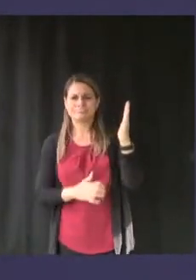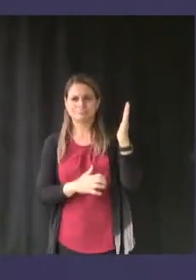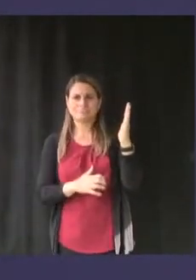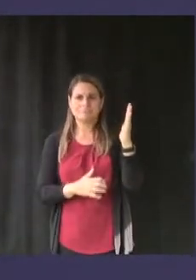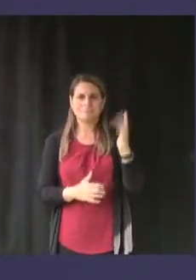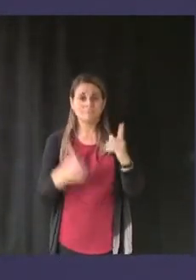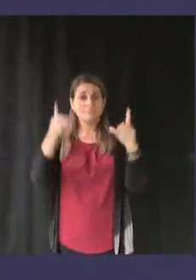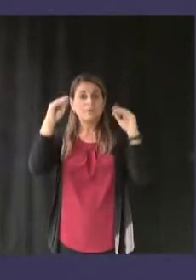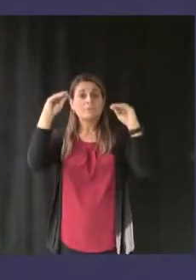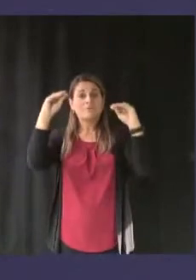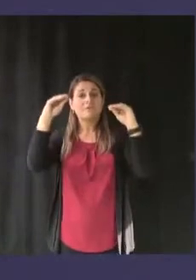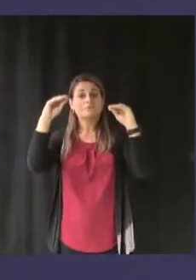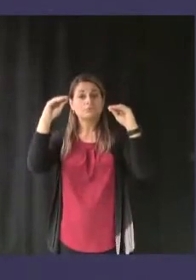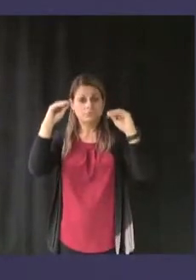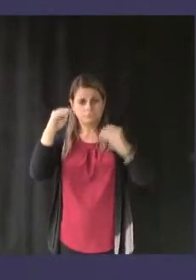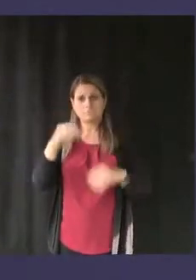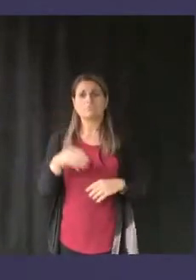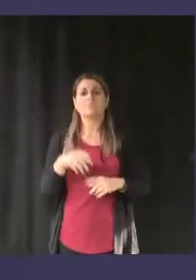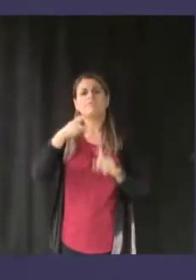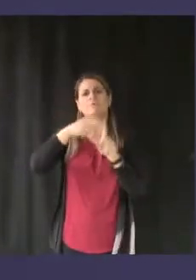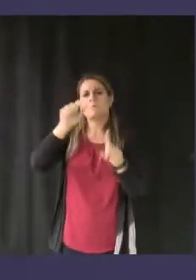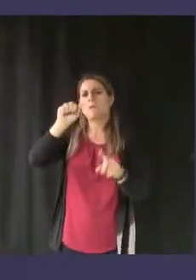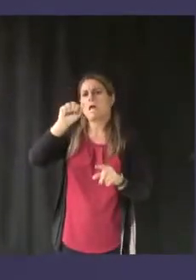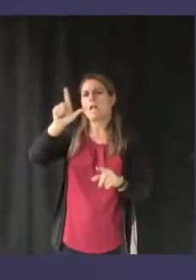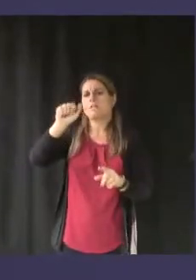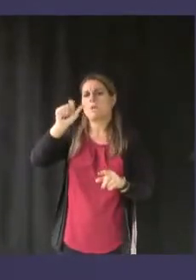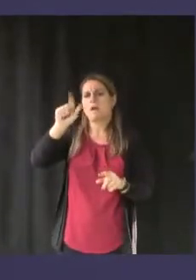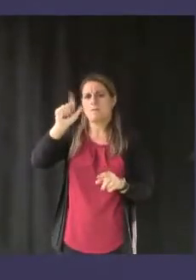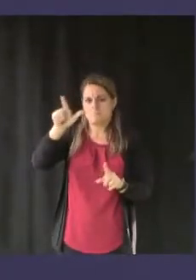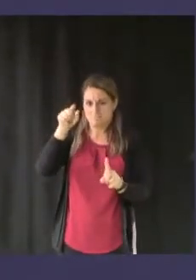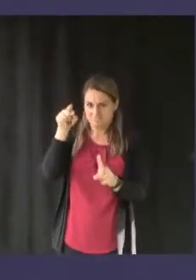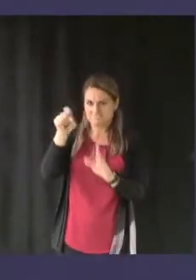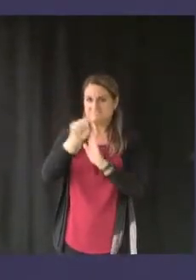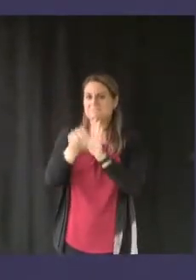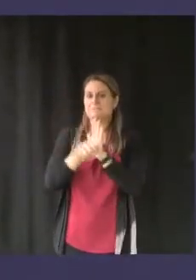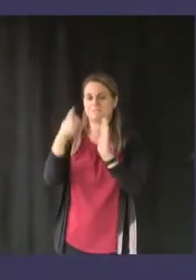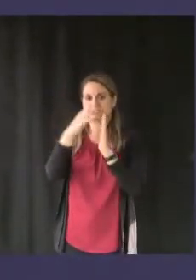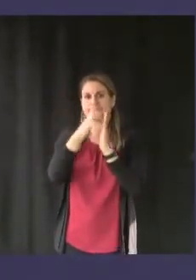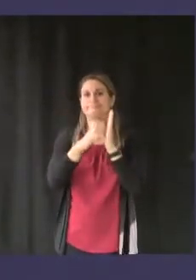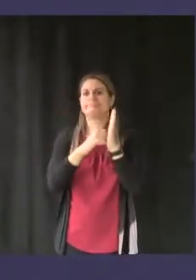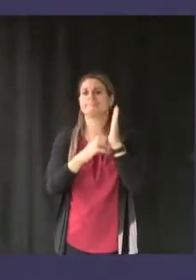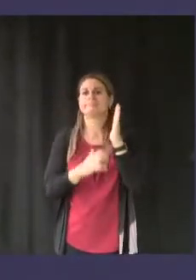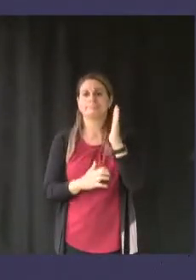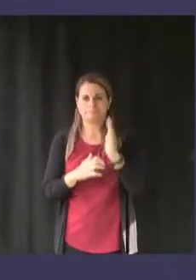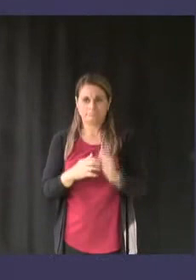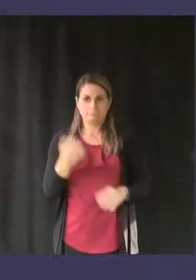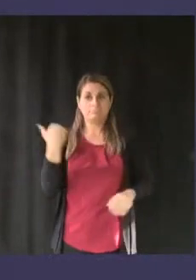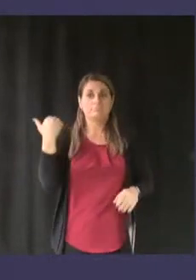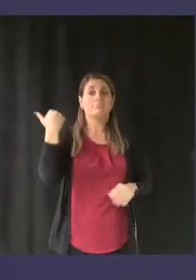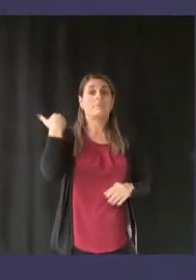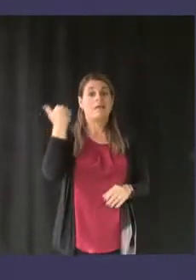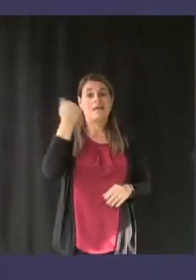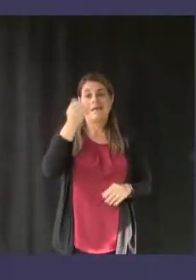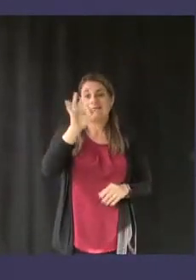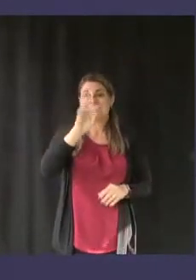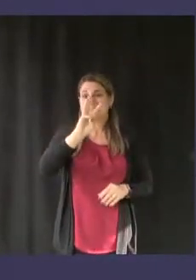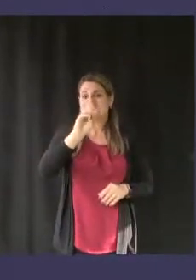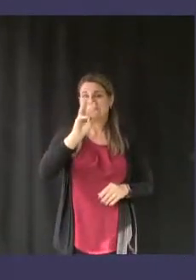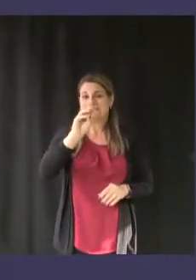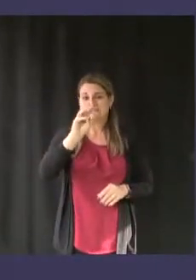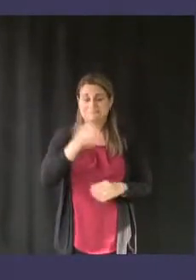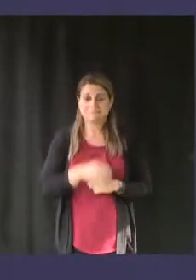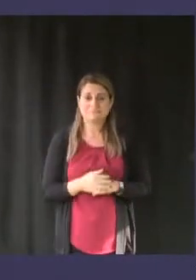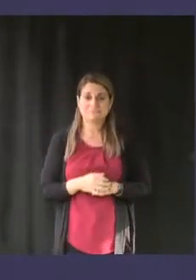from Alabama State. And the professor said, back in 1960, we had a